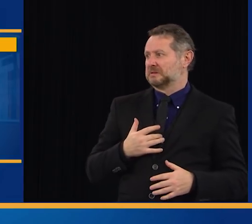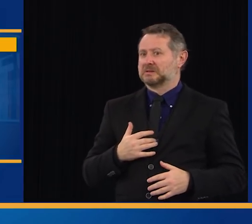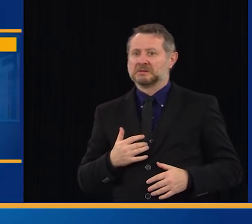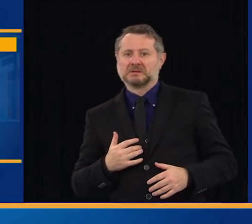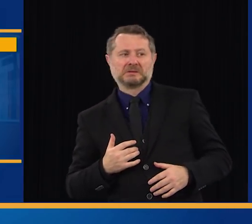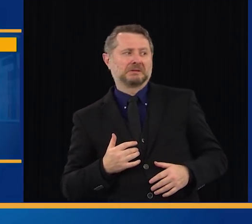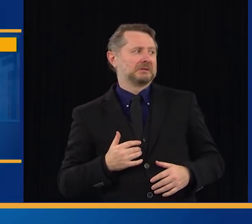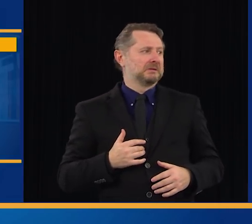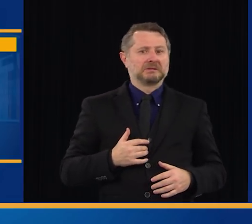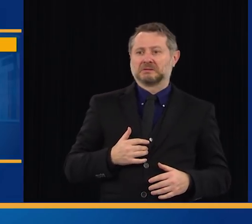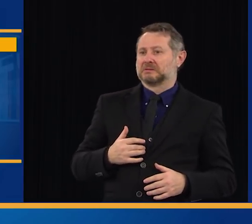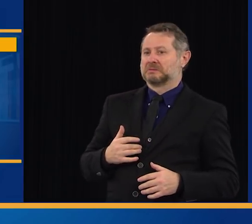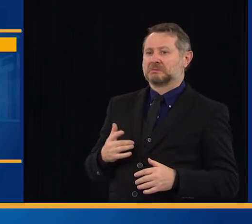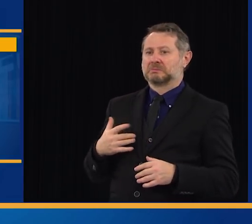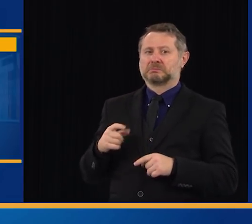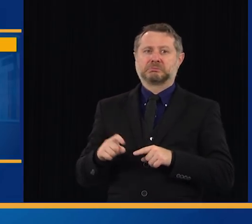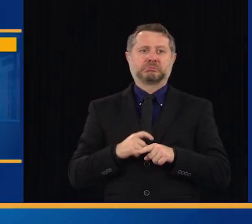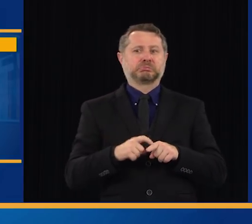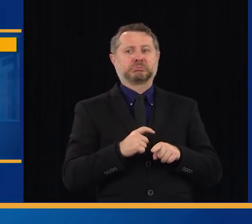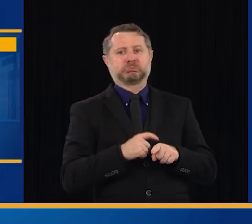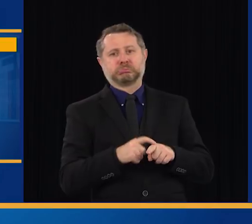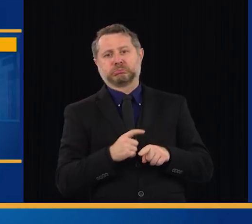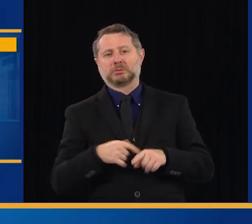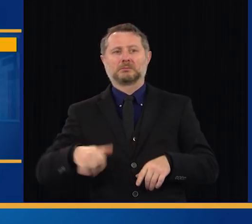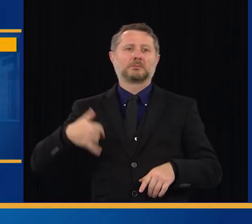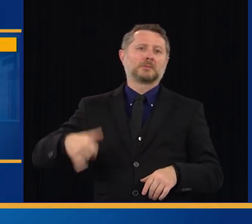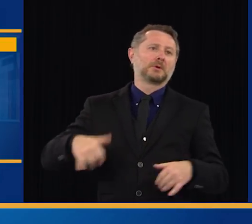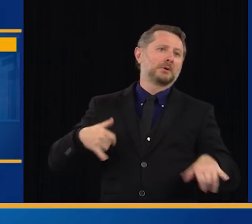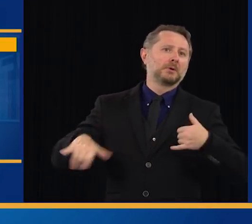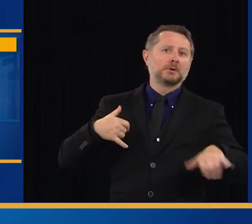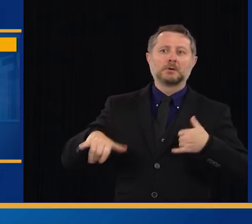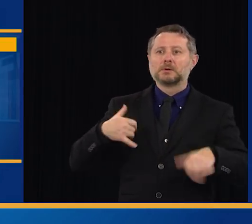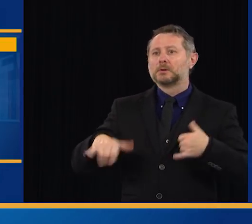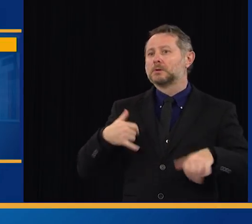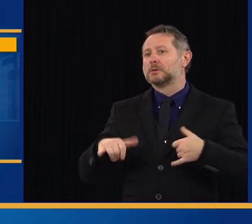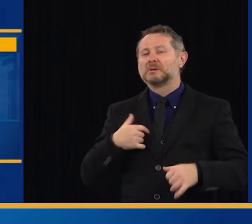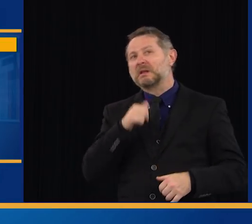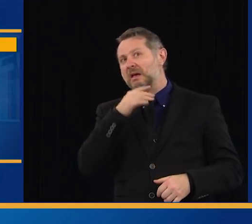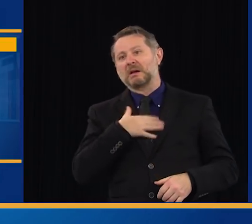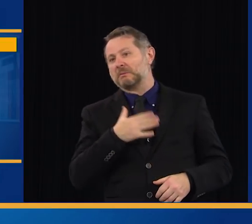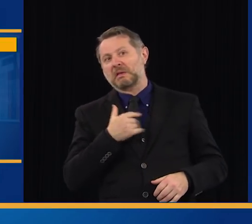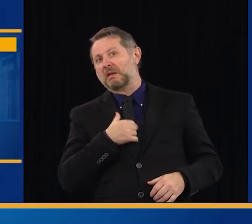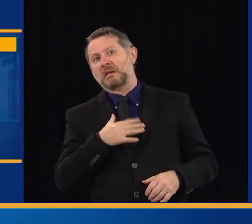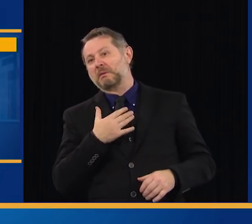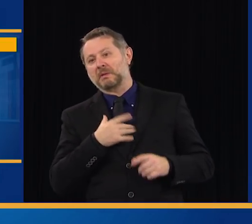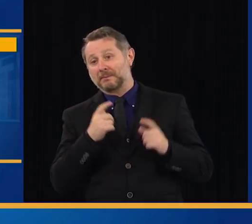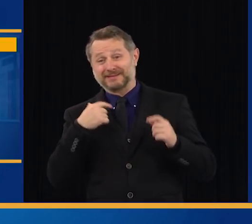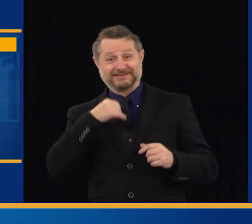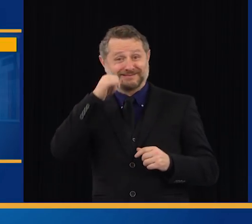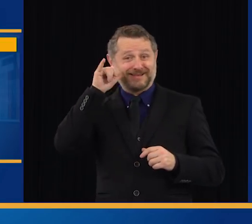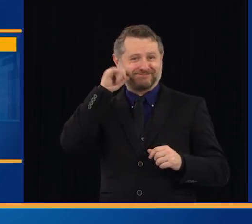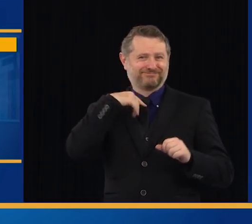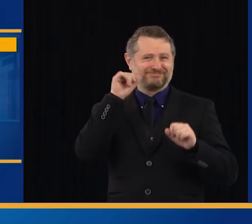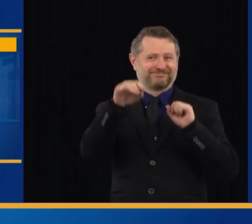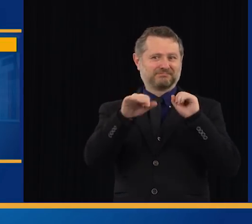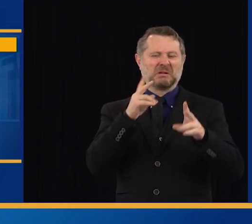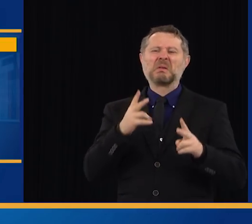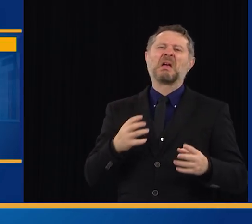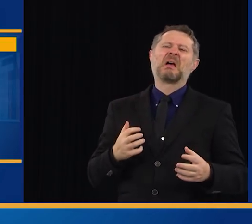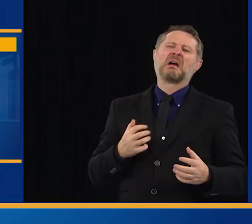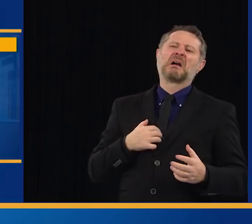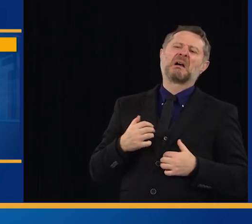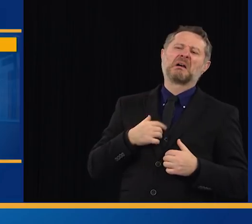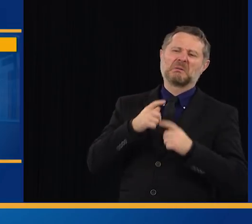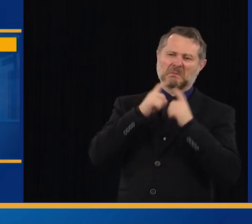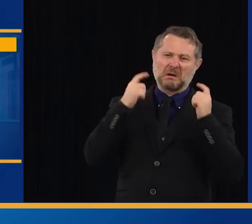not happy phone calls off what I said yesterday about wearing a mask in public,